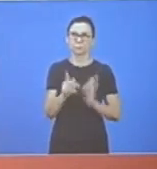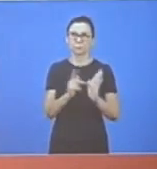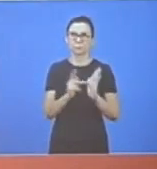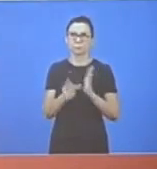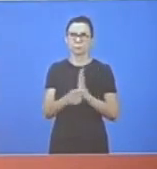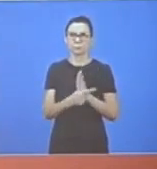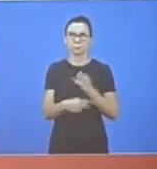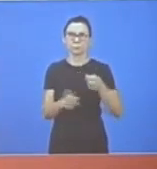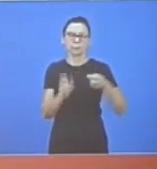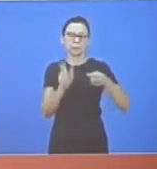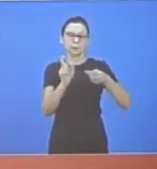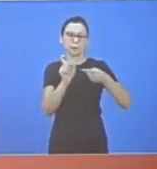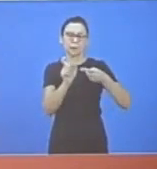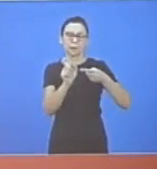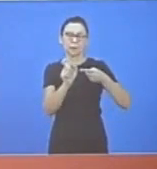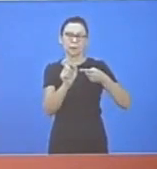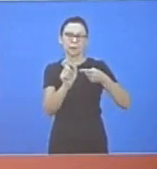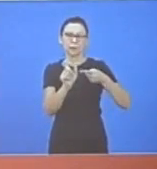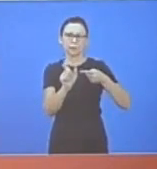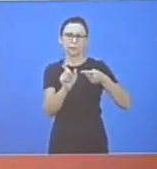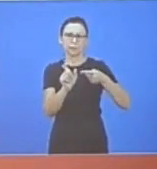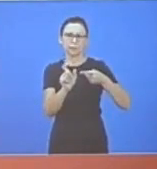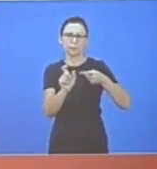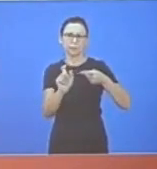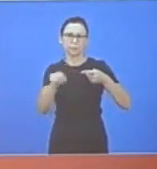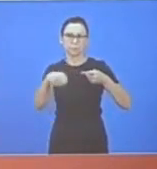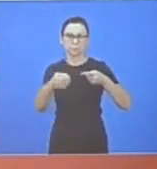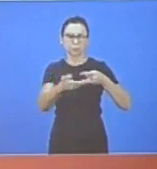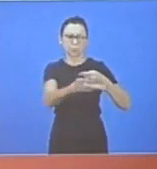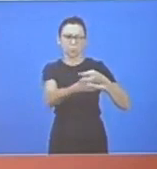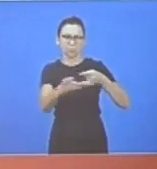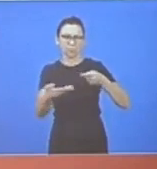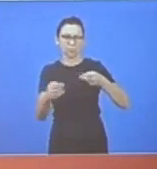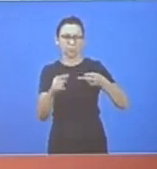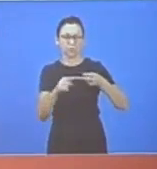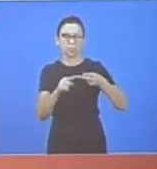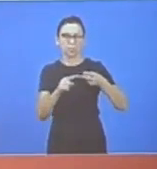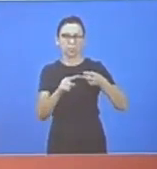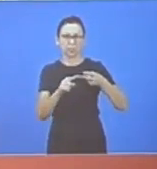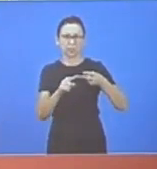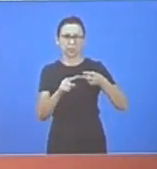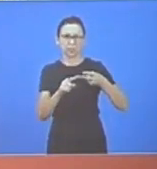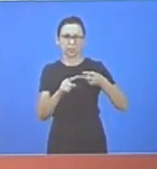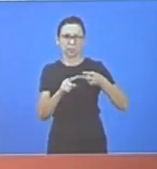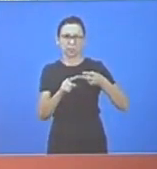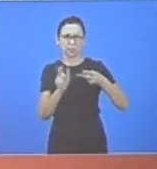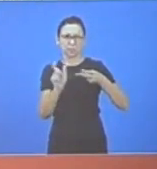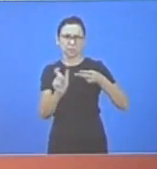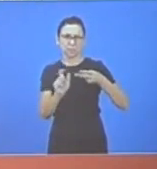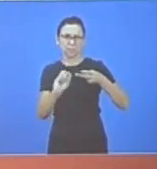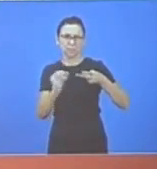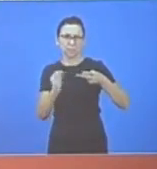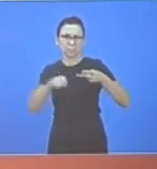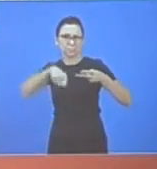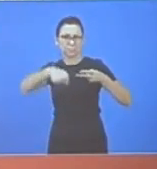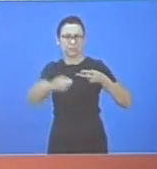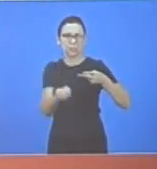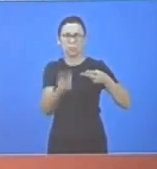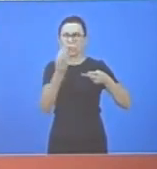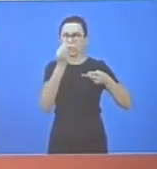So the parable is about invitation and rejection. When you open the Bible,